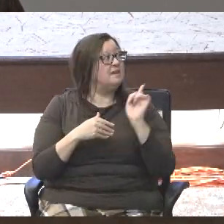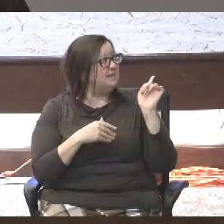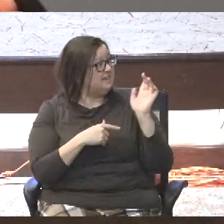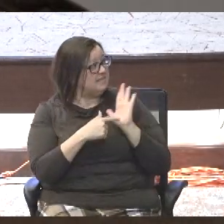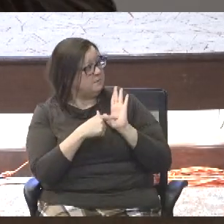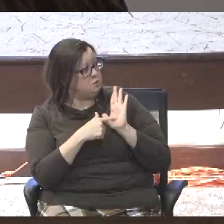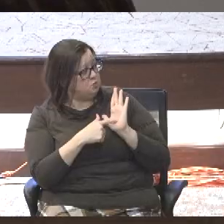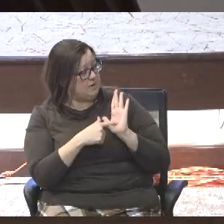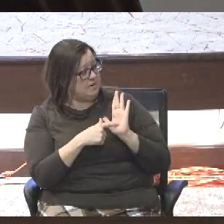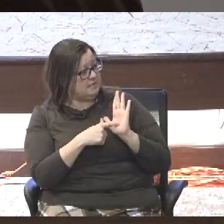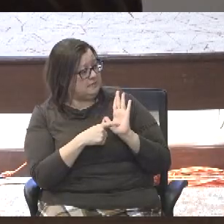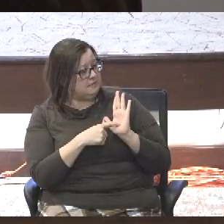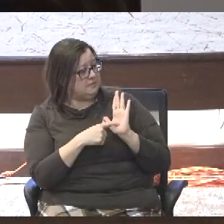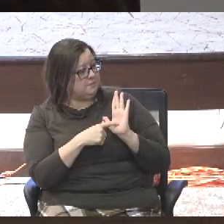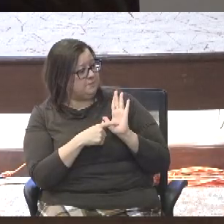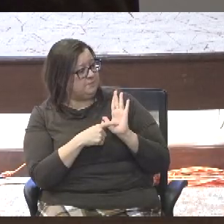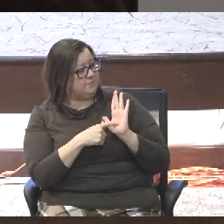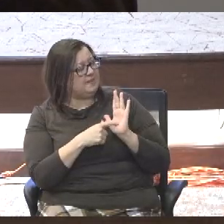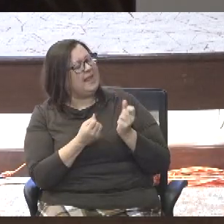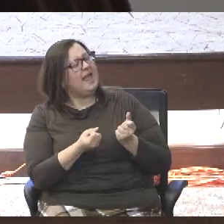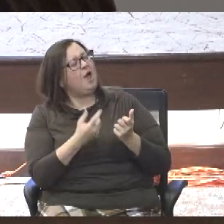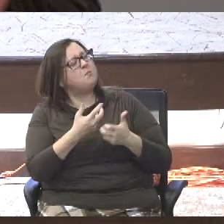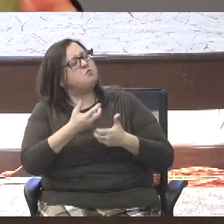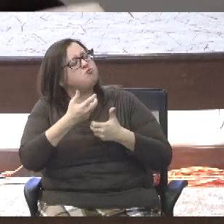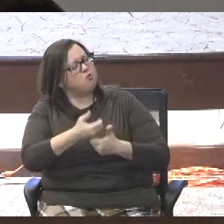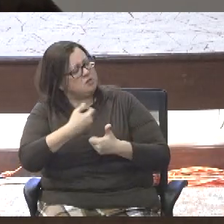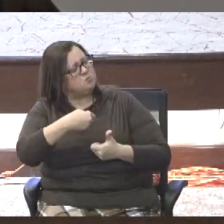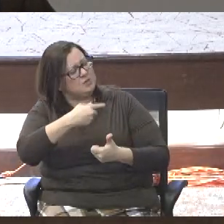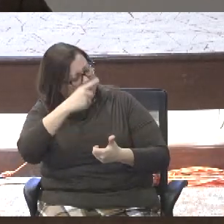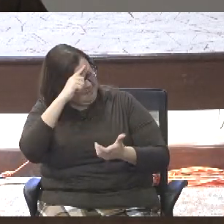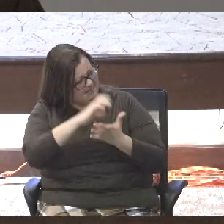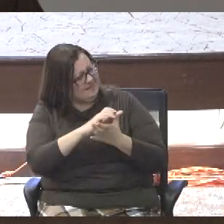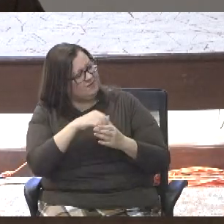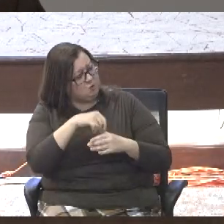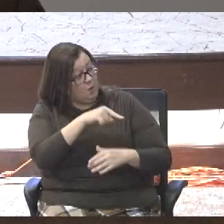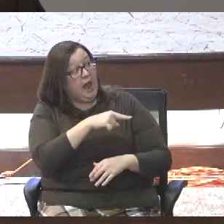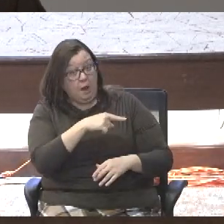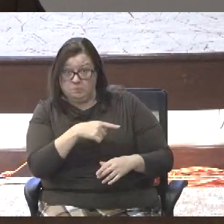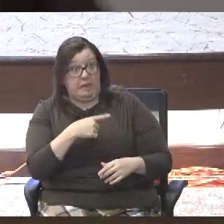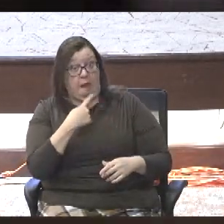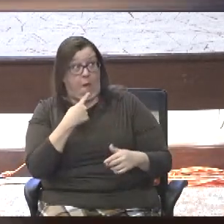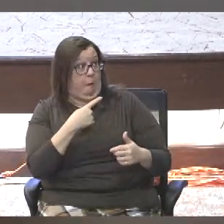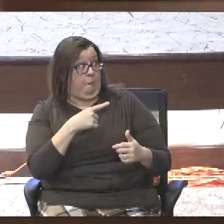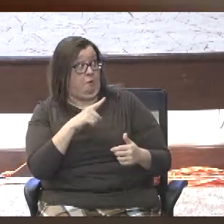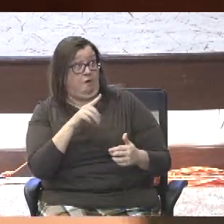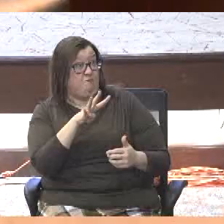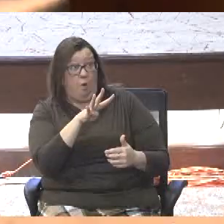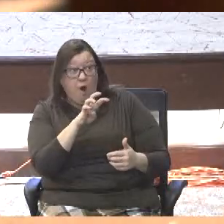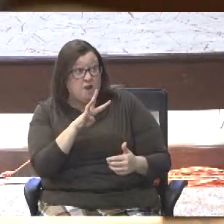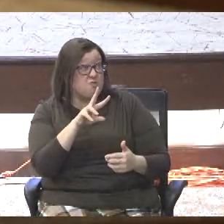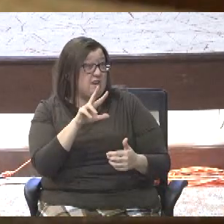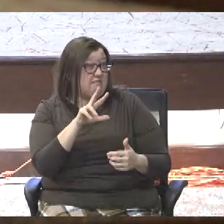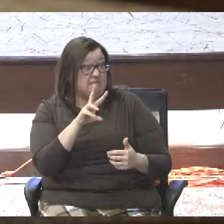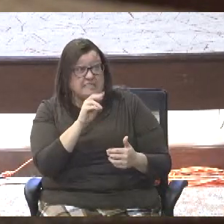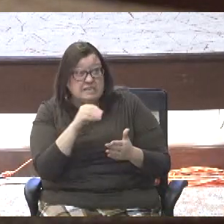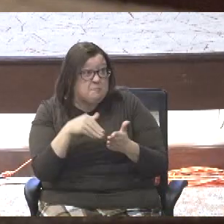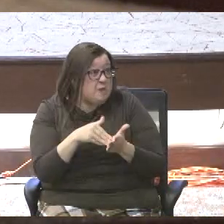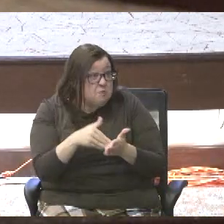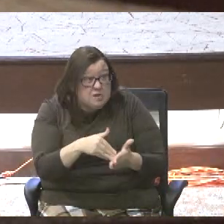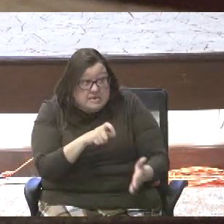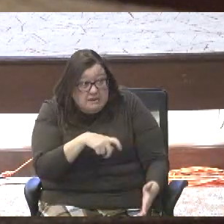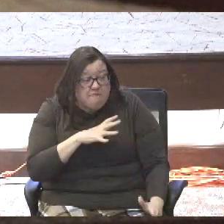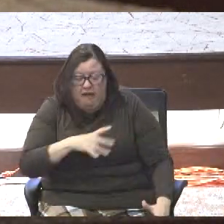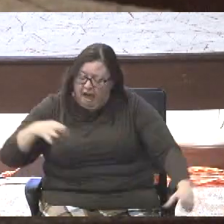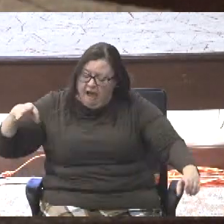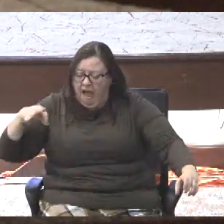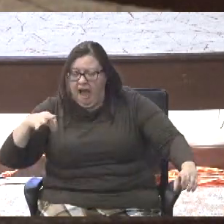I have that. the amount of trust that this council has in you, I was prepared to vote for the full $500 million on that. I think I